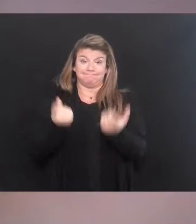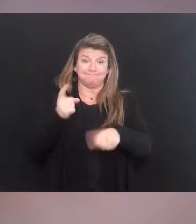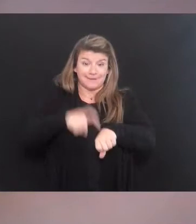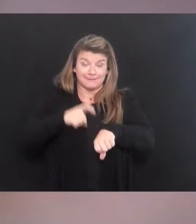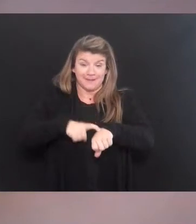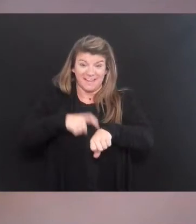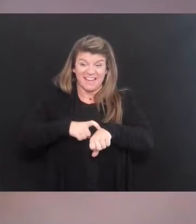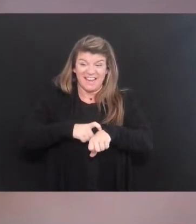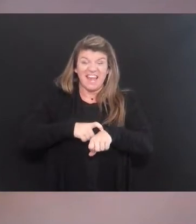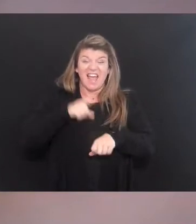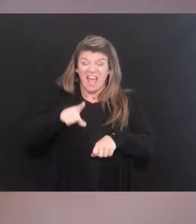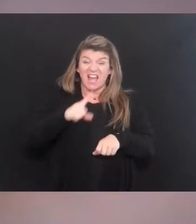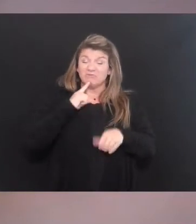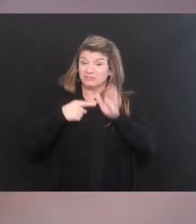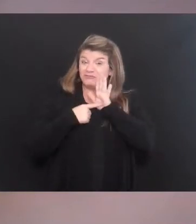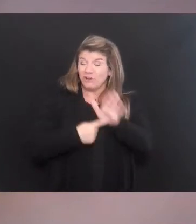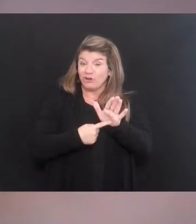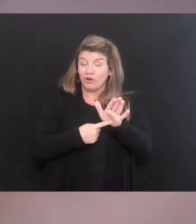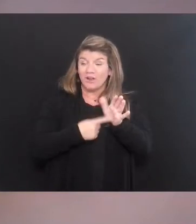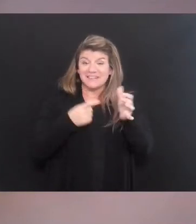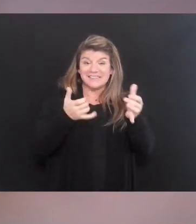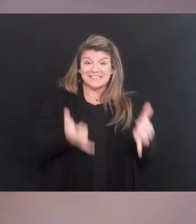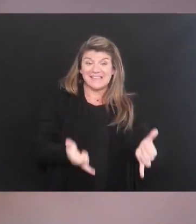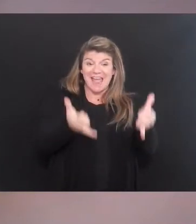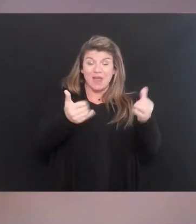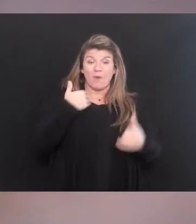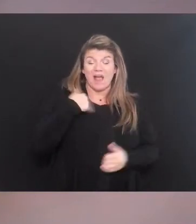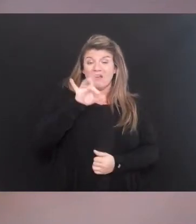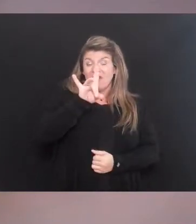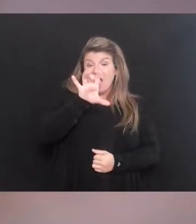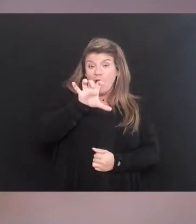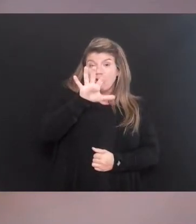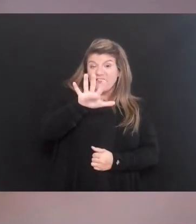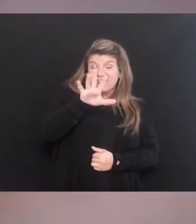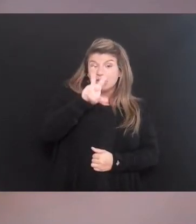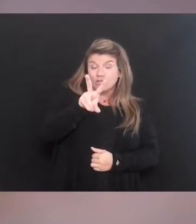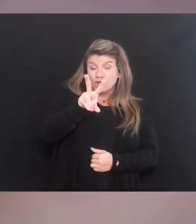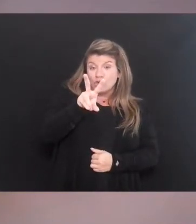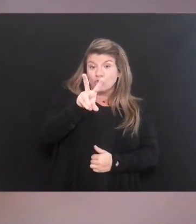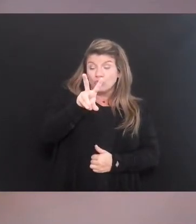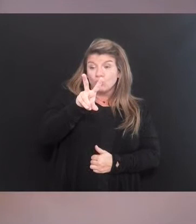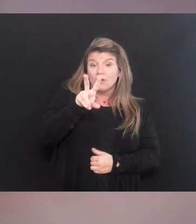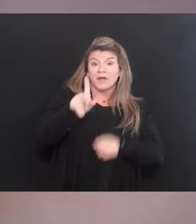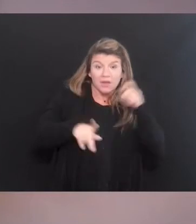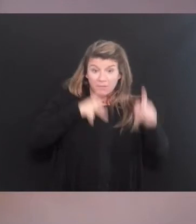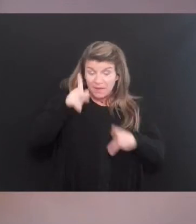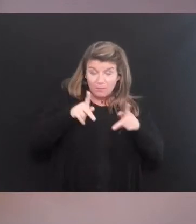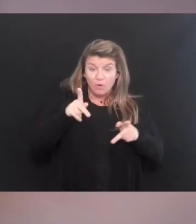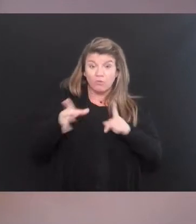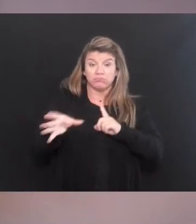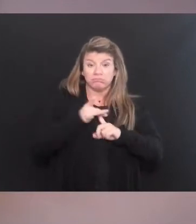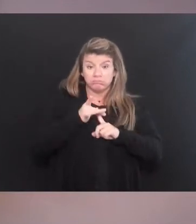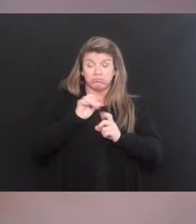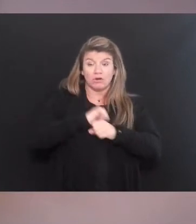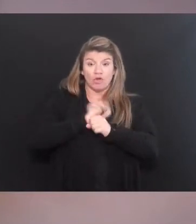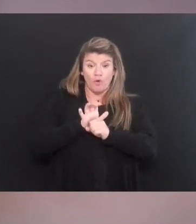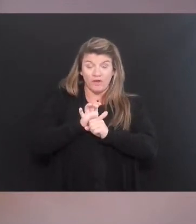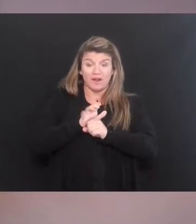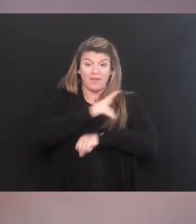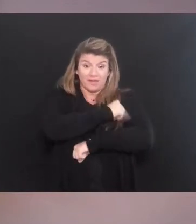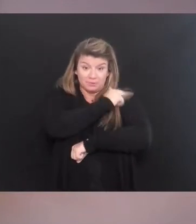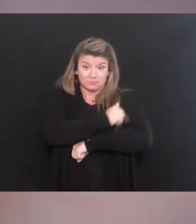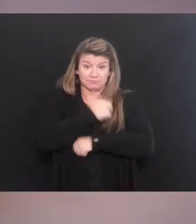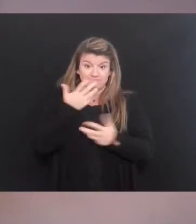And just as a reference point, today we have 852 West Virginians with COVID in our state's